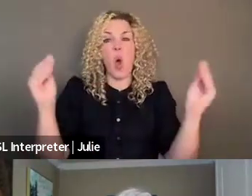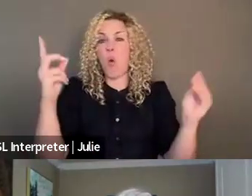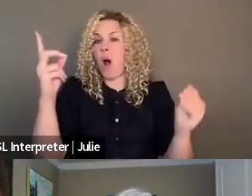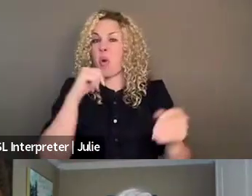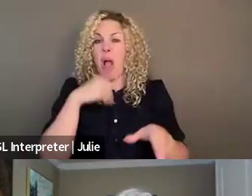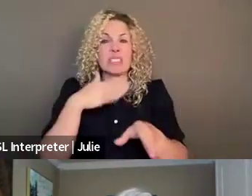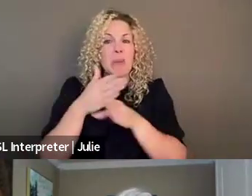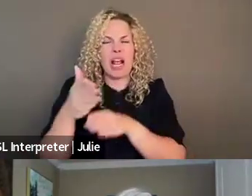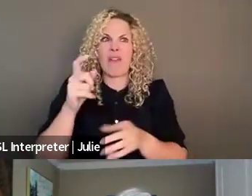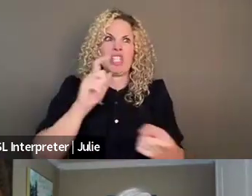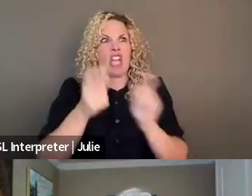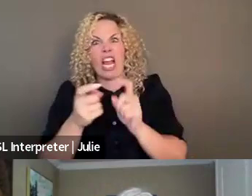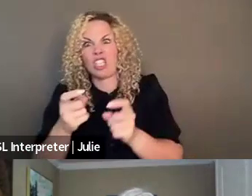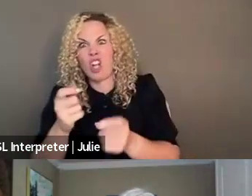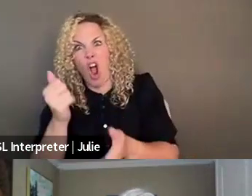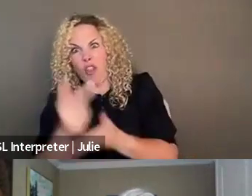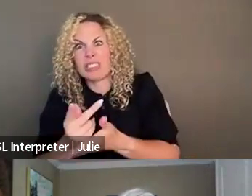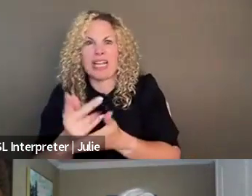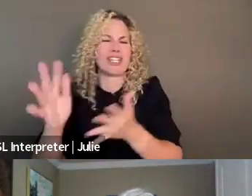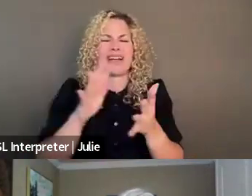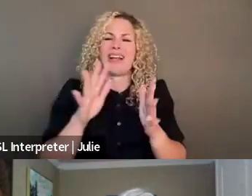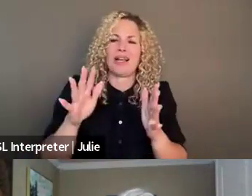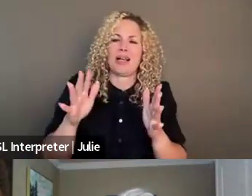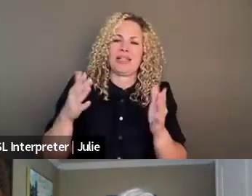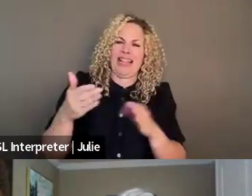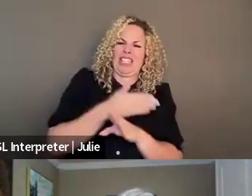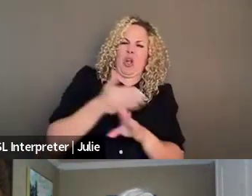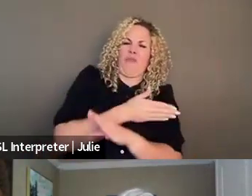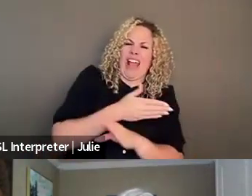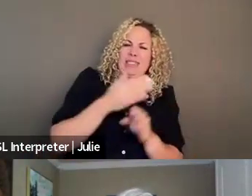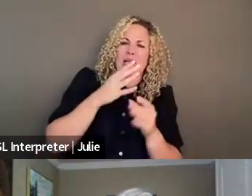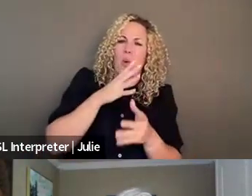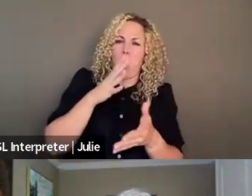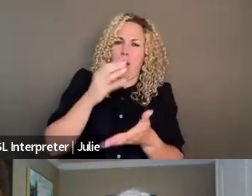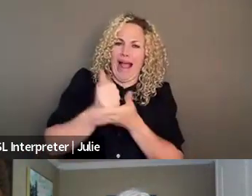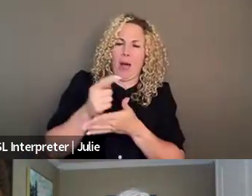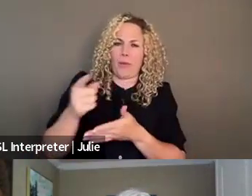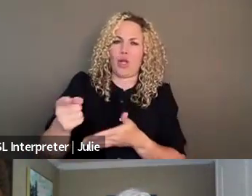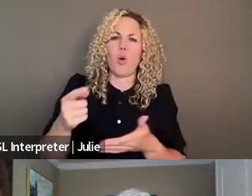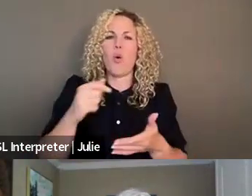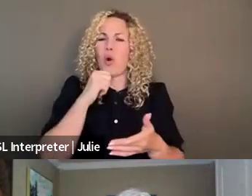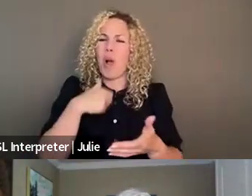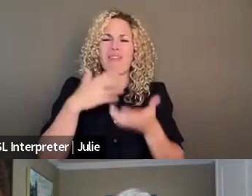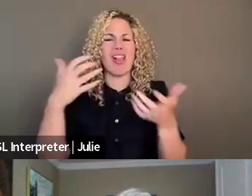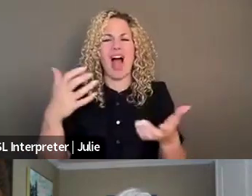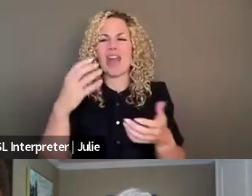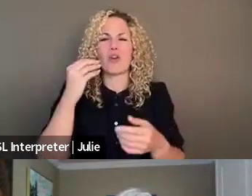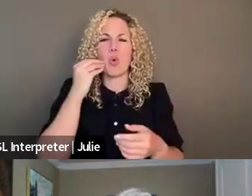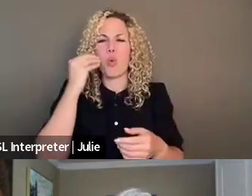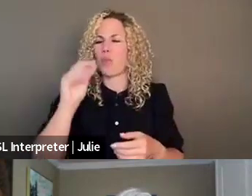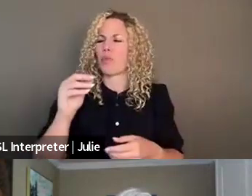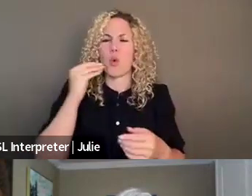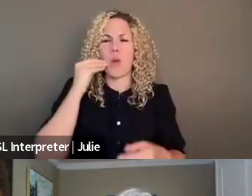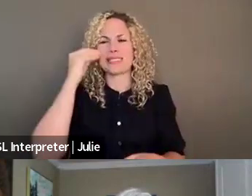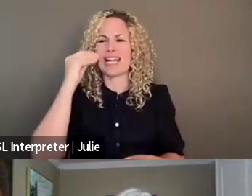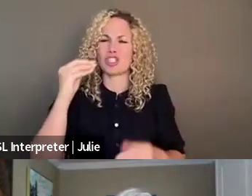change authorizations and stuff. So that's our commitment. We'll work with you guys through that. And then we don't always have a ton of residential providers on here. We will